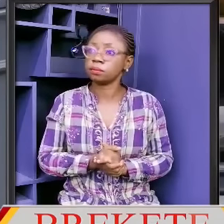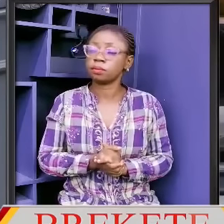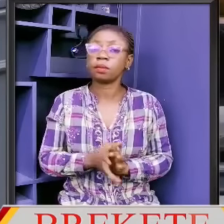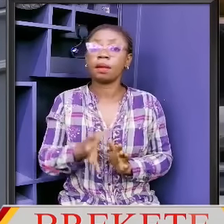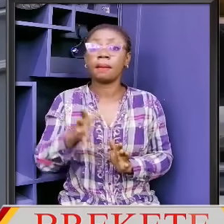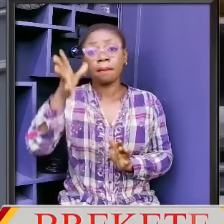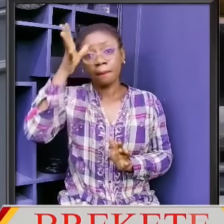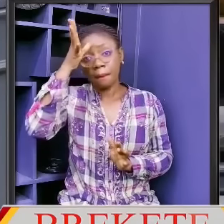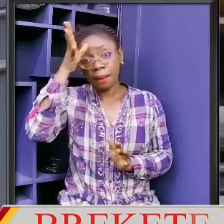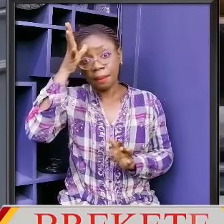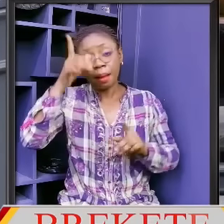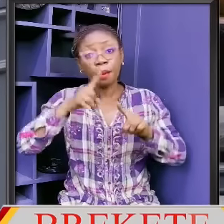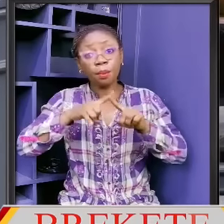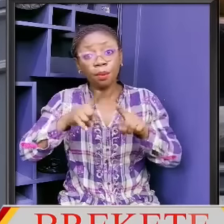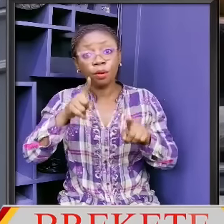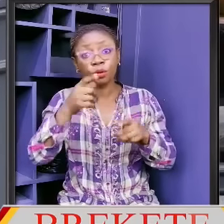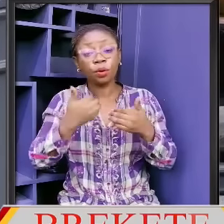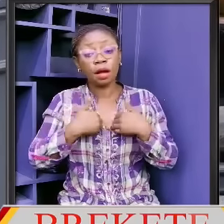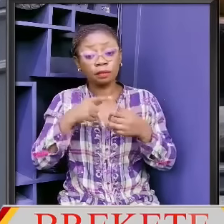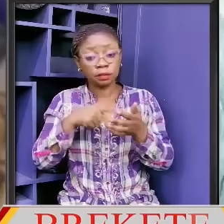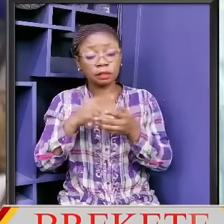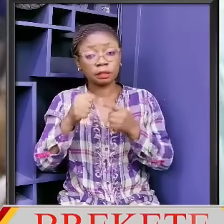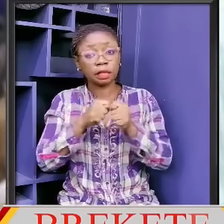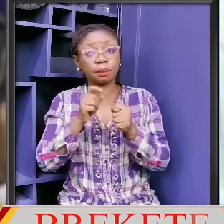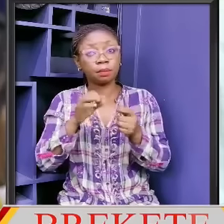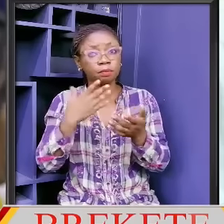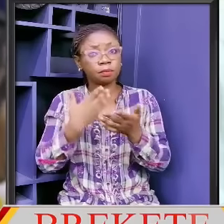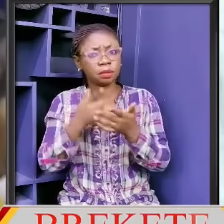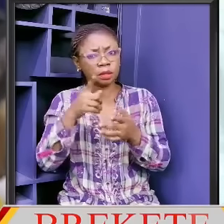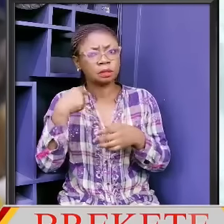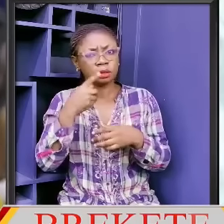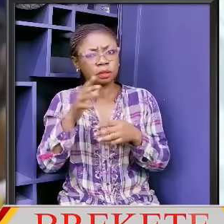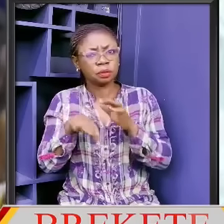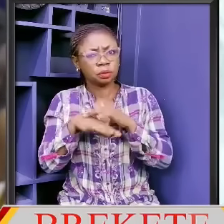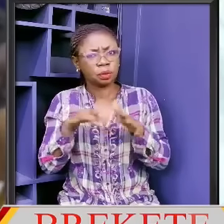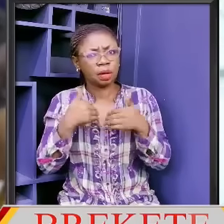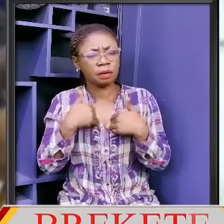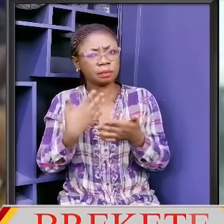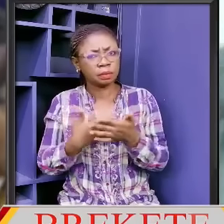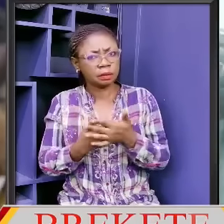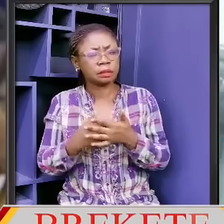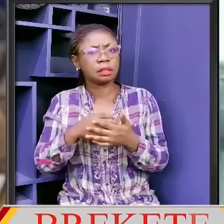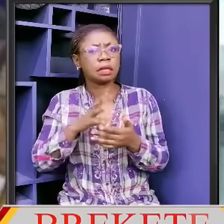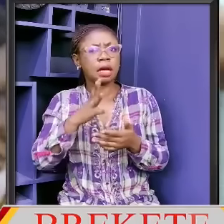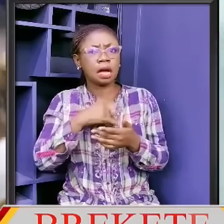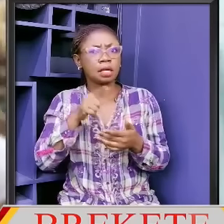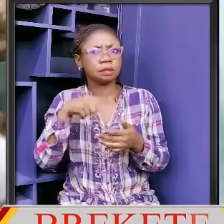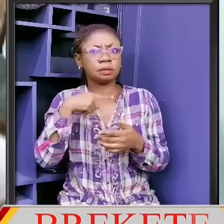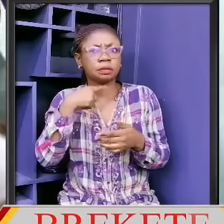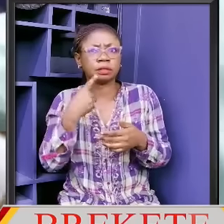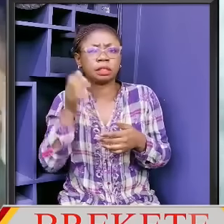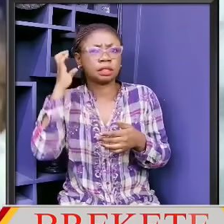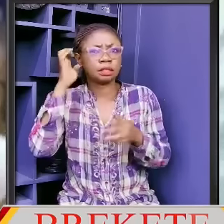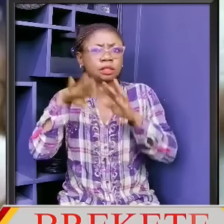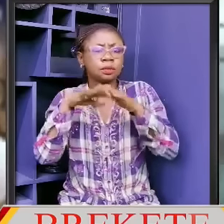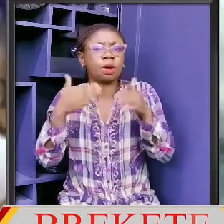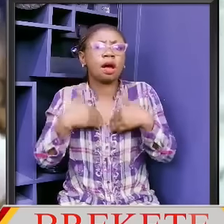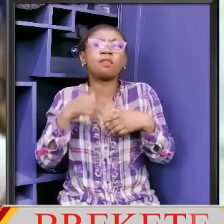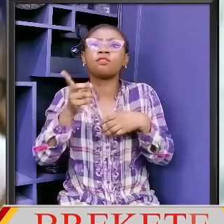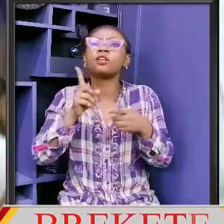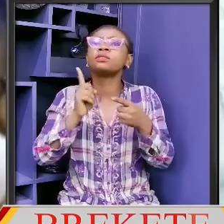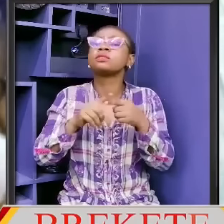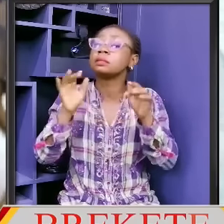Baba, but you get this kind money. They talk say you no get. They say even and chicken. You talk say you no get where to sleep, where